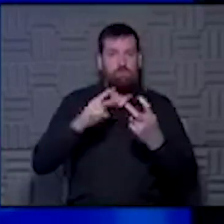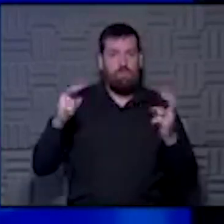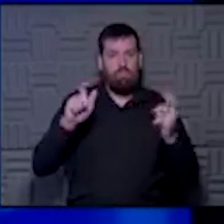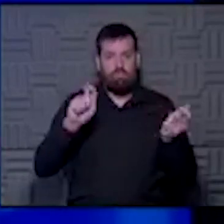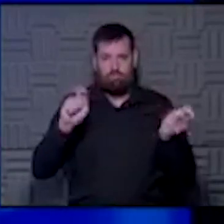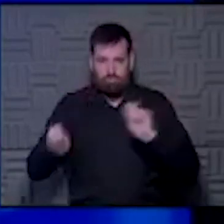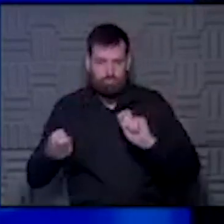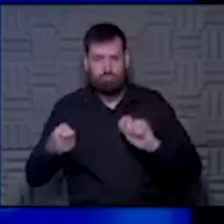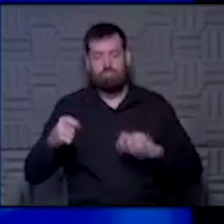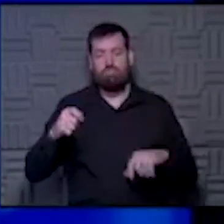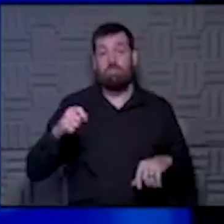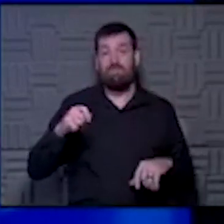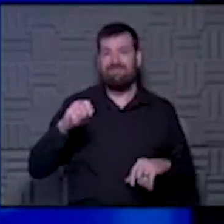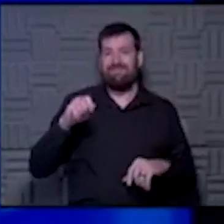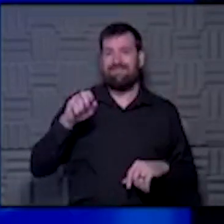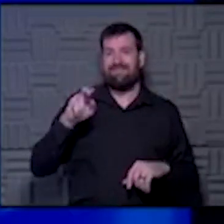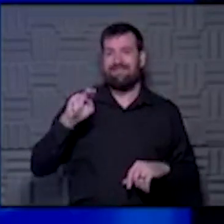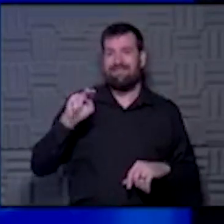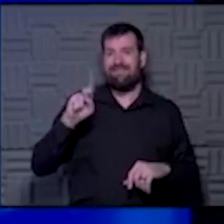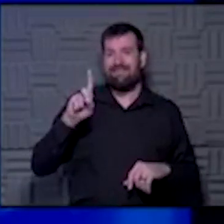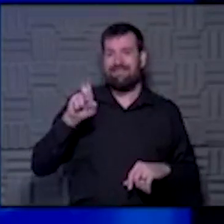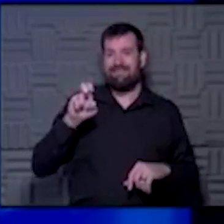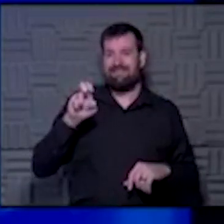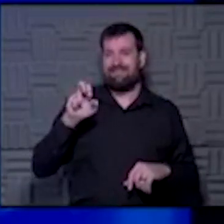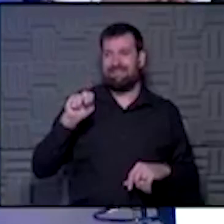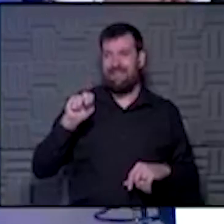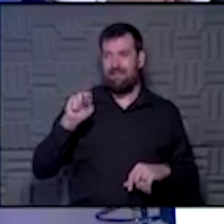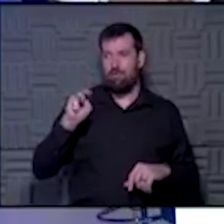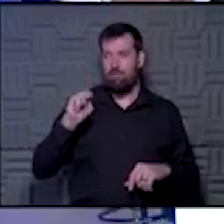novel coronavirus in Denmark from minks?